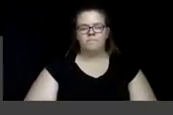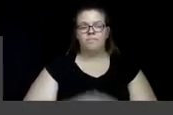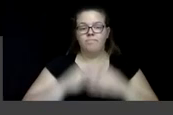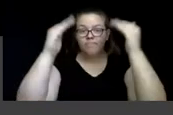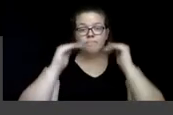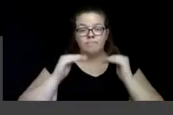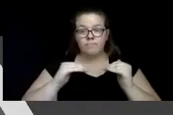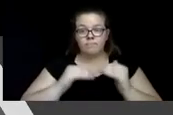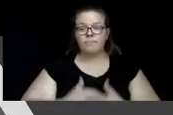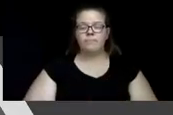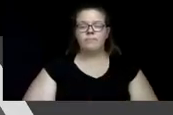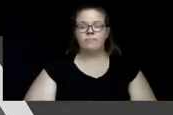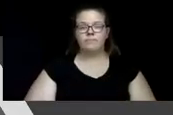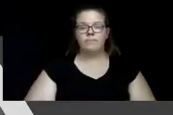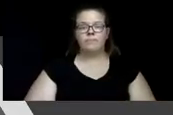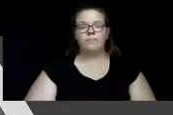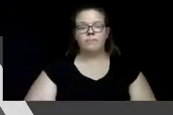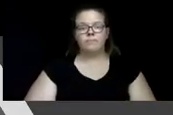Next slide, please.